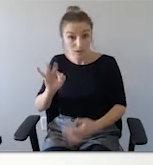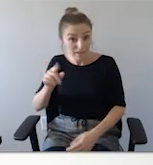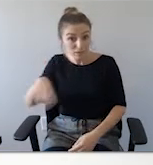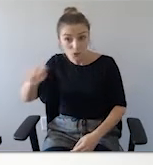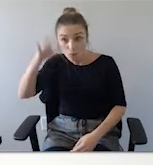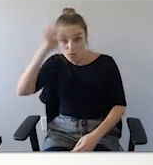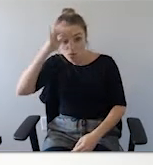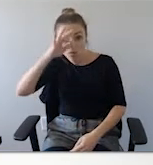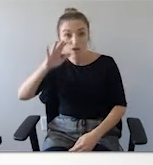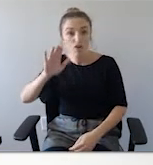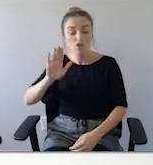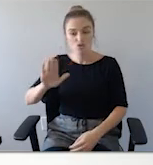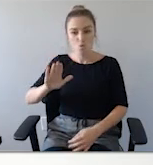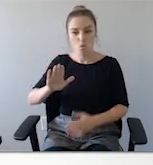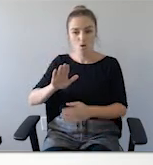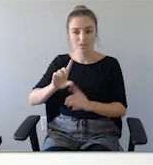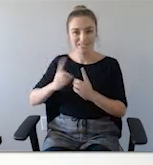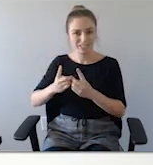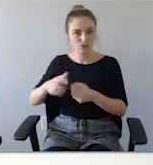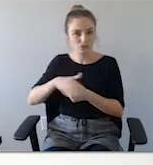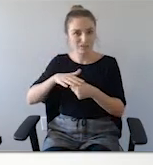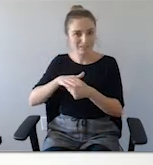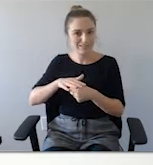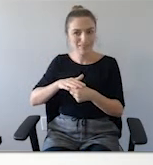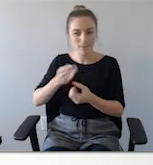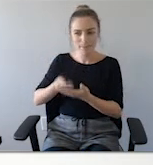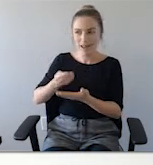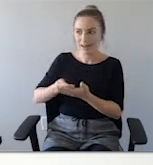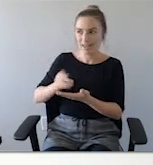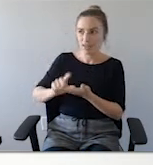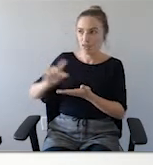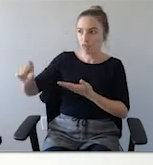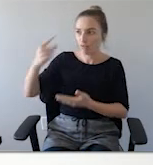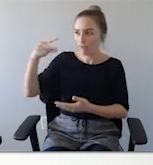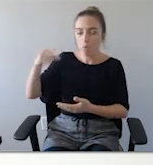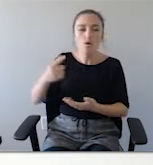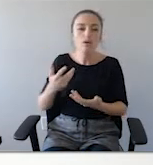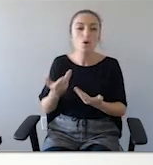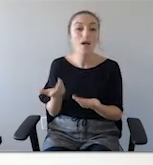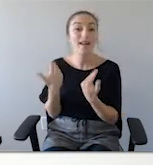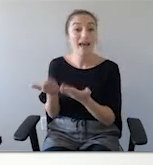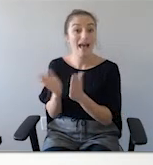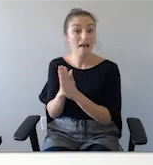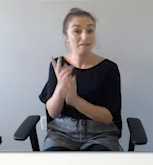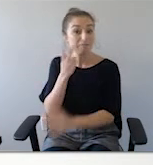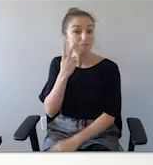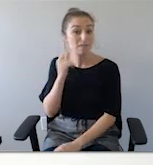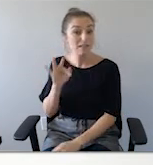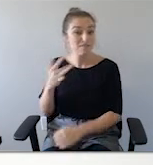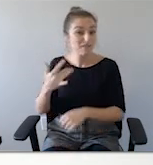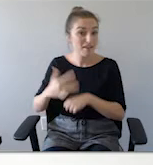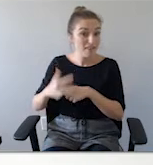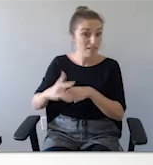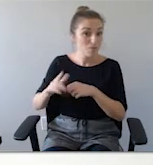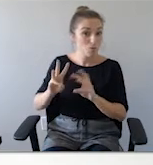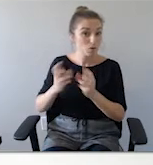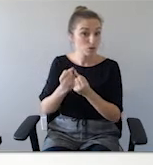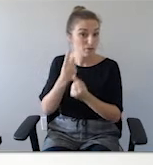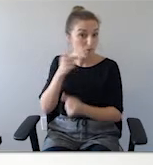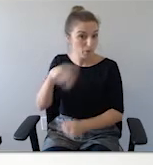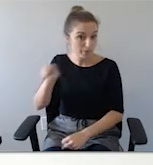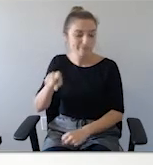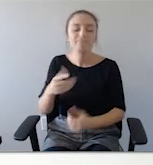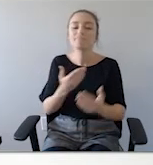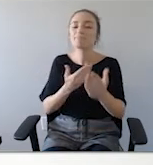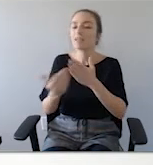school district actually brought them in, the team, and so it was free to families, and it was pretty incredible. So I encourage you to do that. All